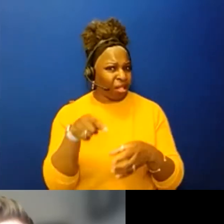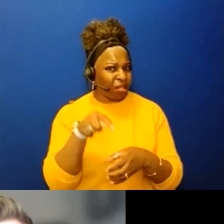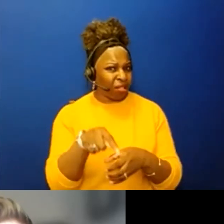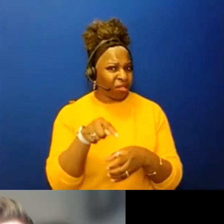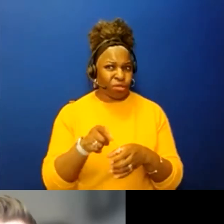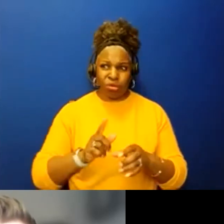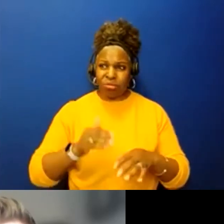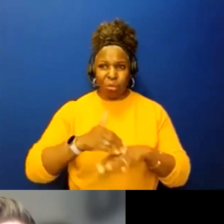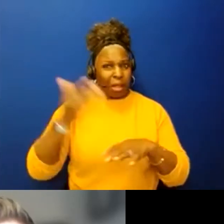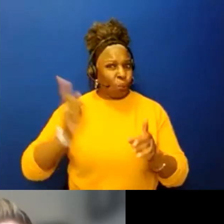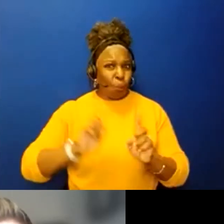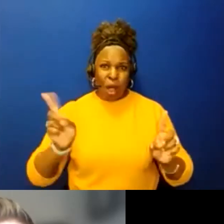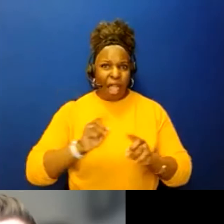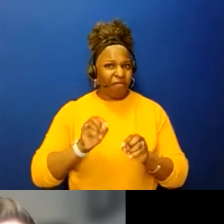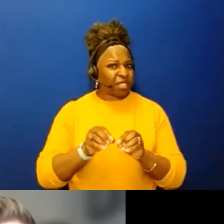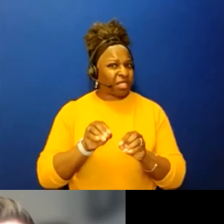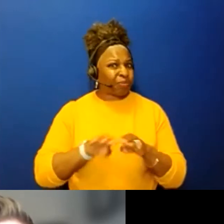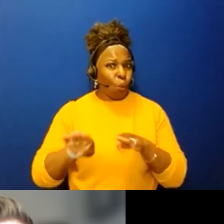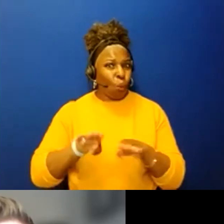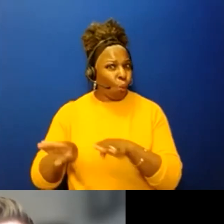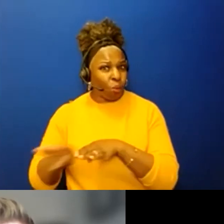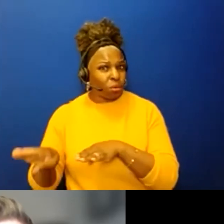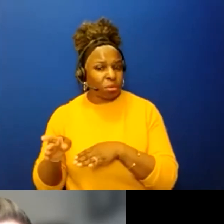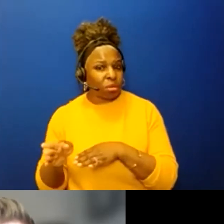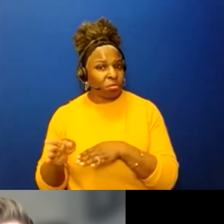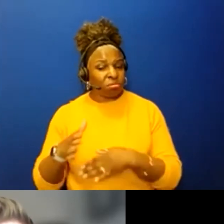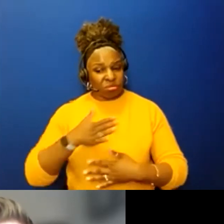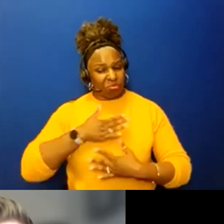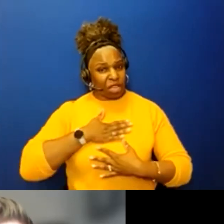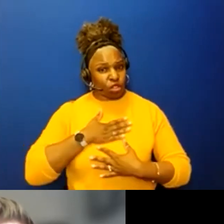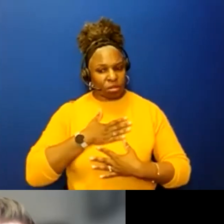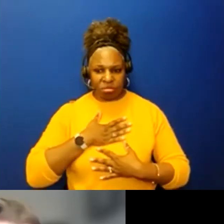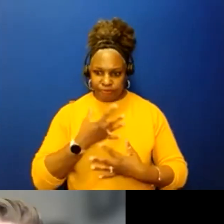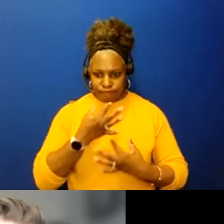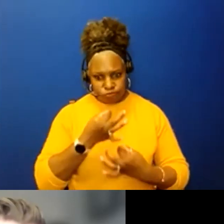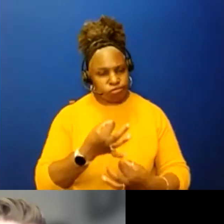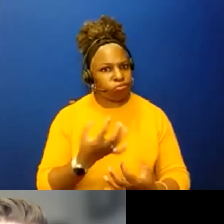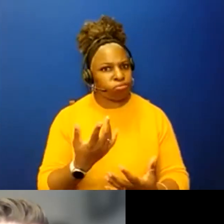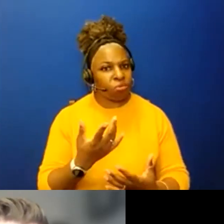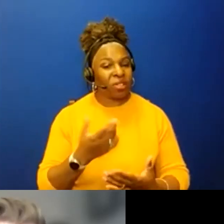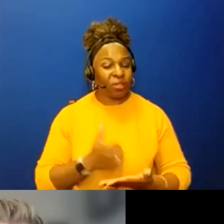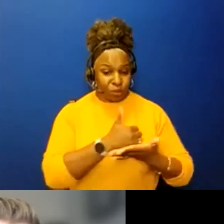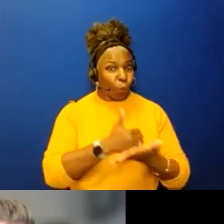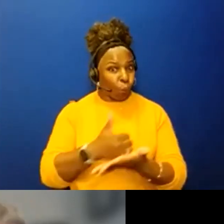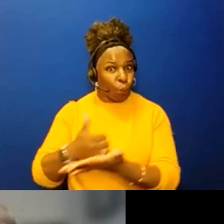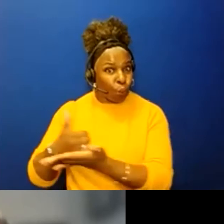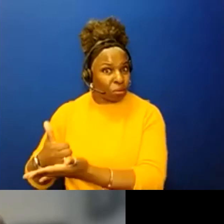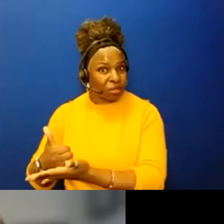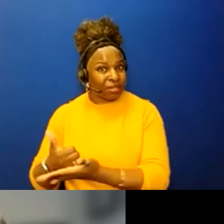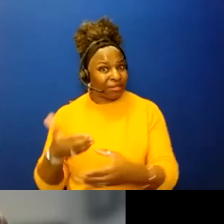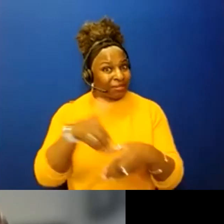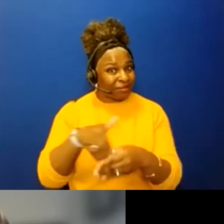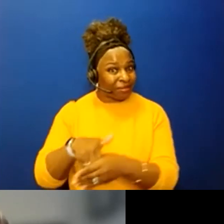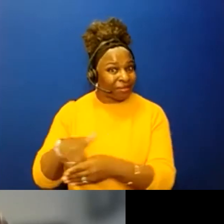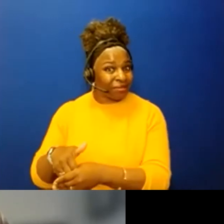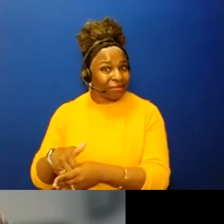then they're going to buy into that more. And when they're doing something they're passionate about, then they're going to get more from it as well. So all those great outcomes are just magnified because we're working with